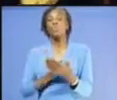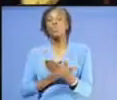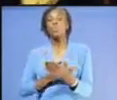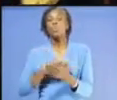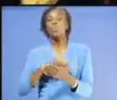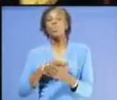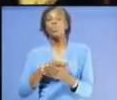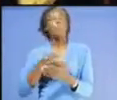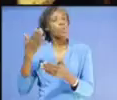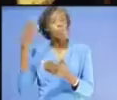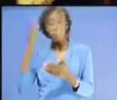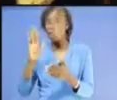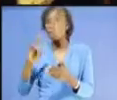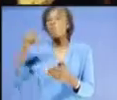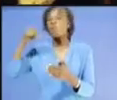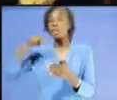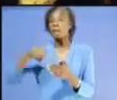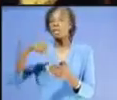for this new year.